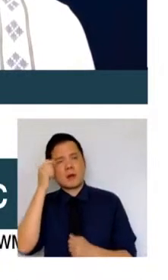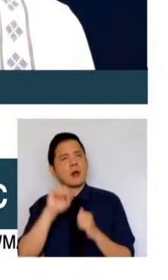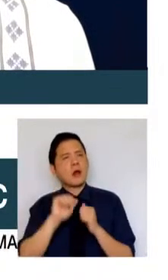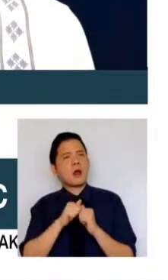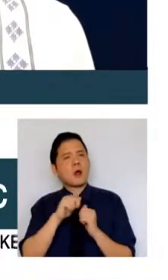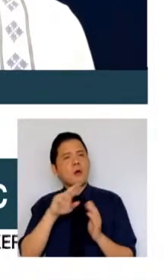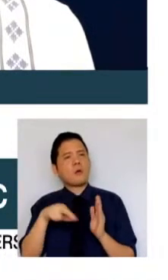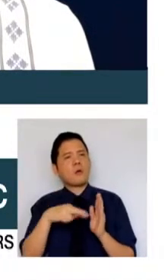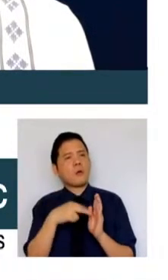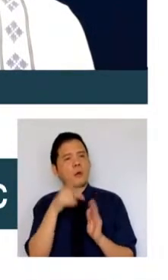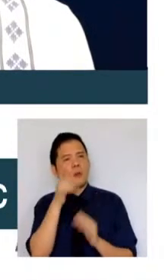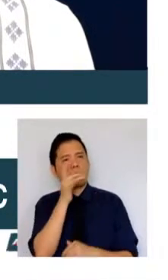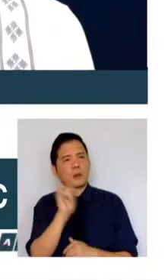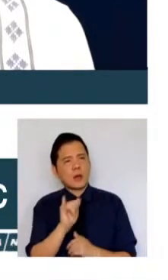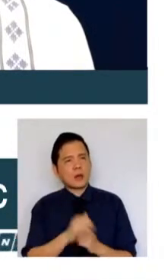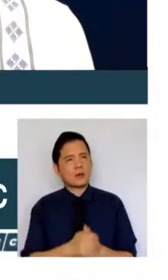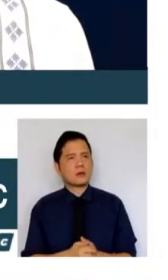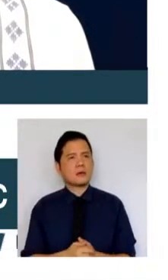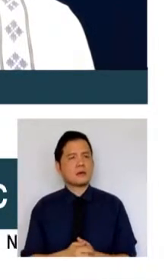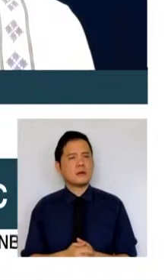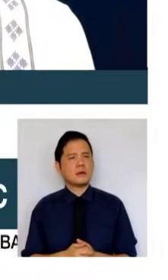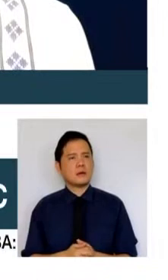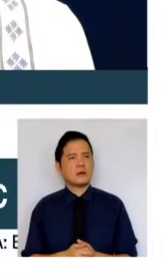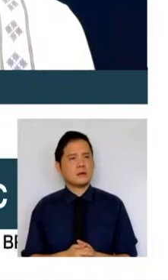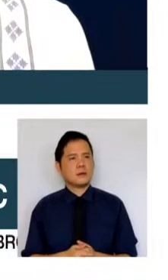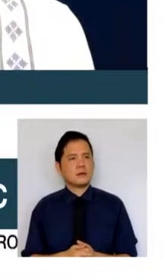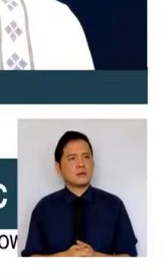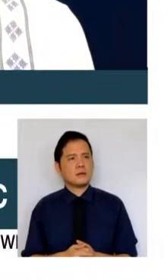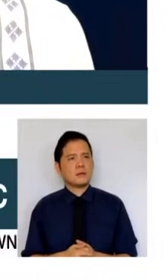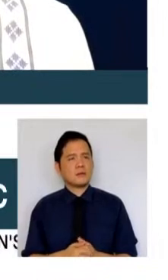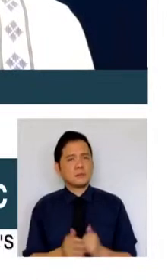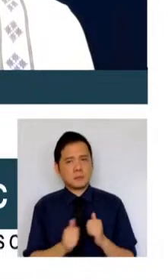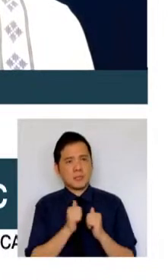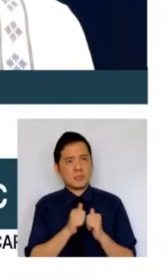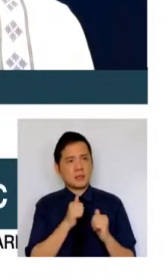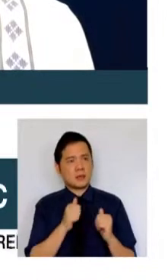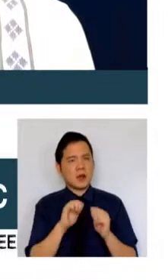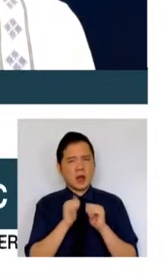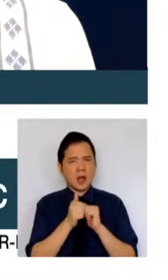in exacerbating the impact of the pandemic on the economy?